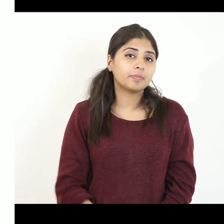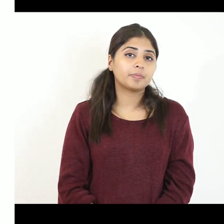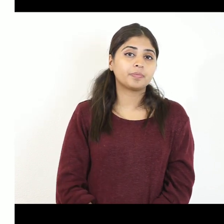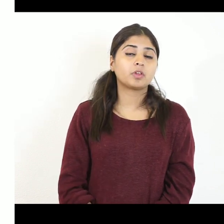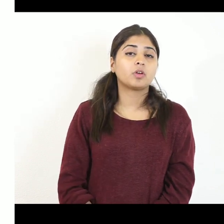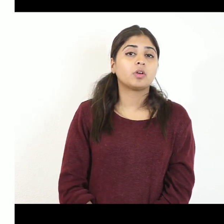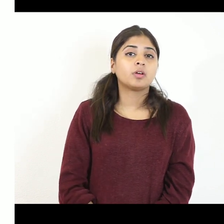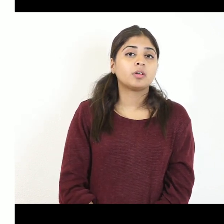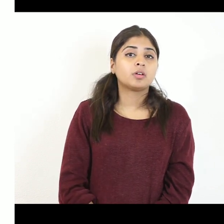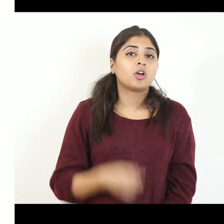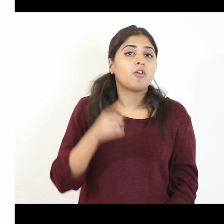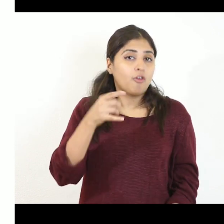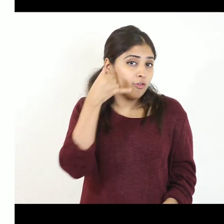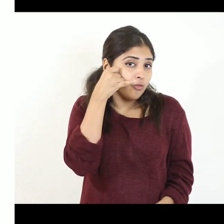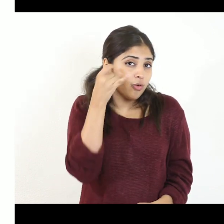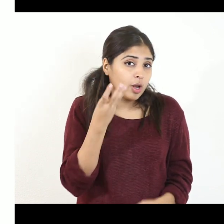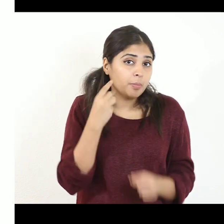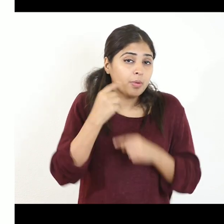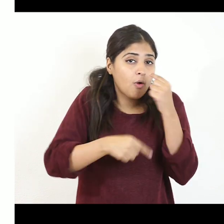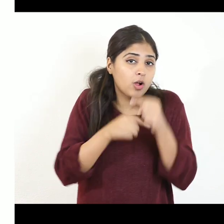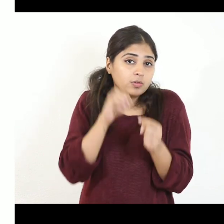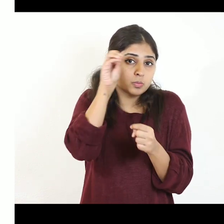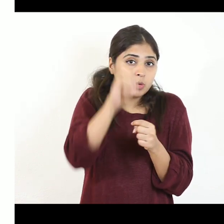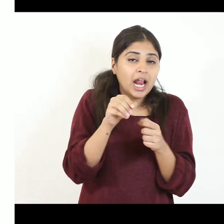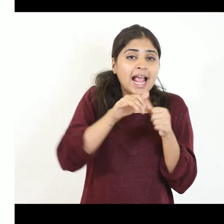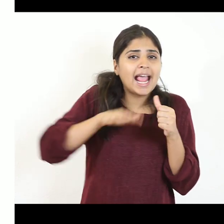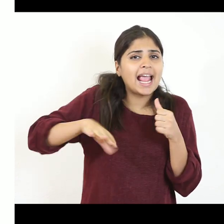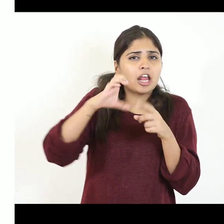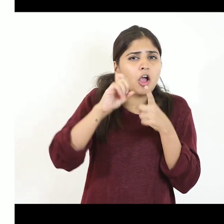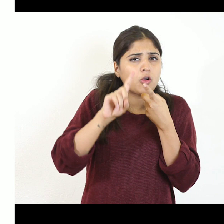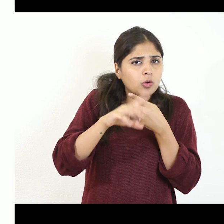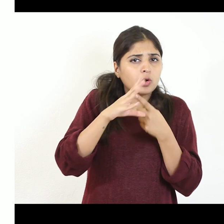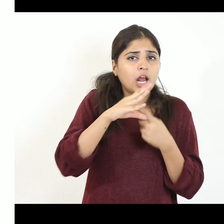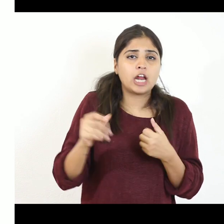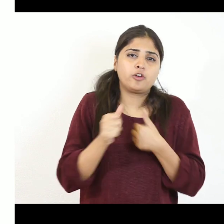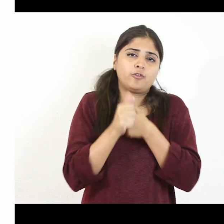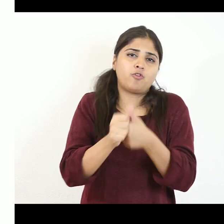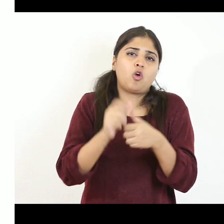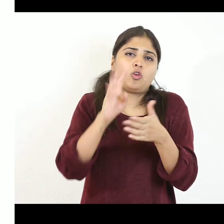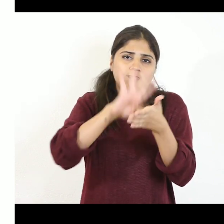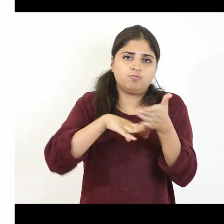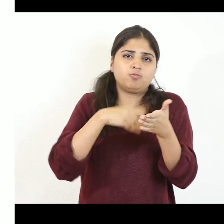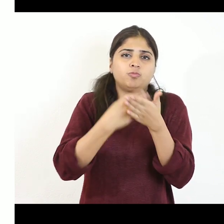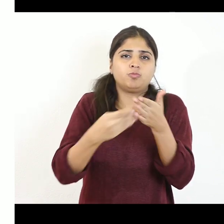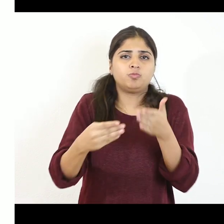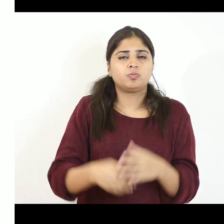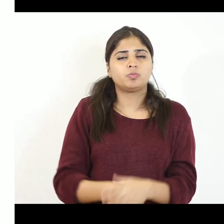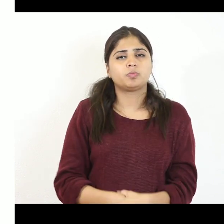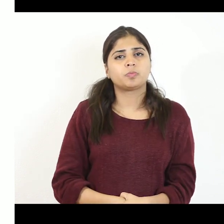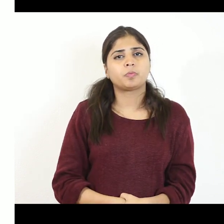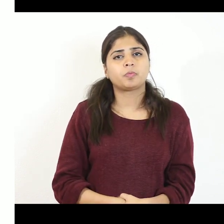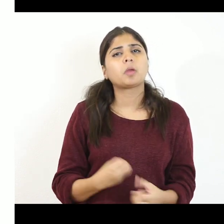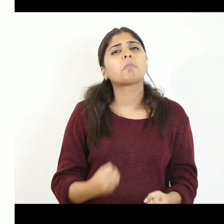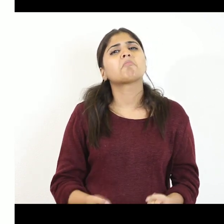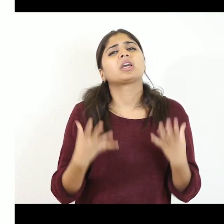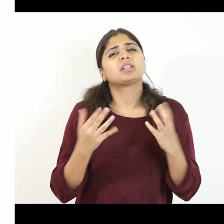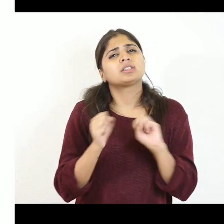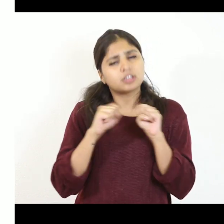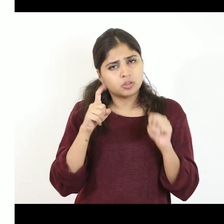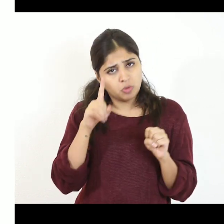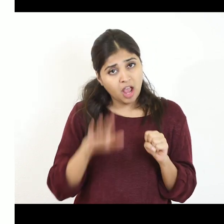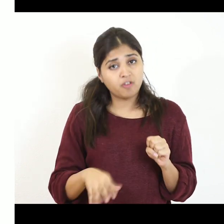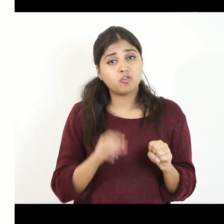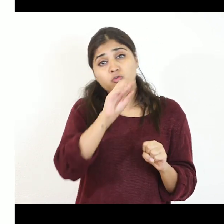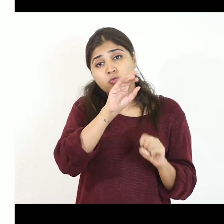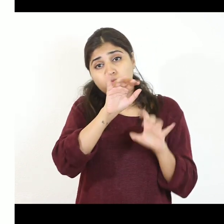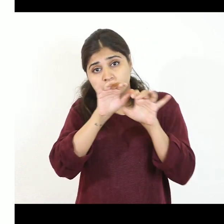Phone numbers. The phone numbers should always include the area code and follow the format. In many